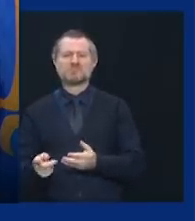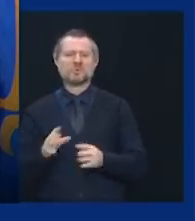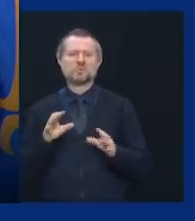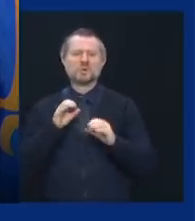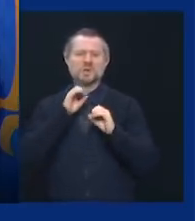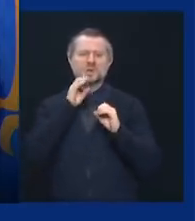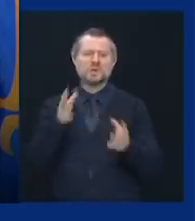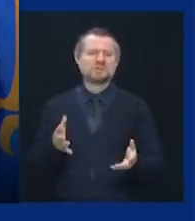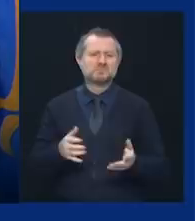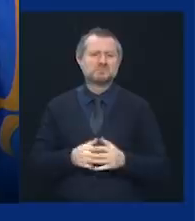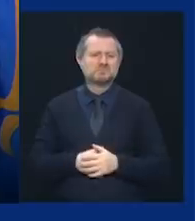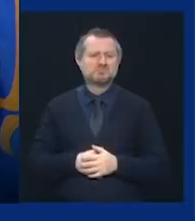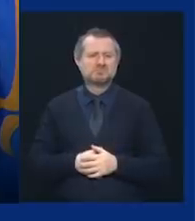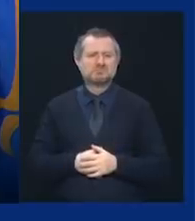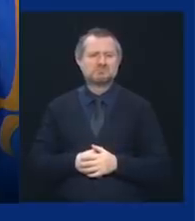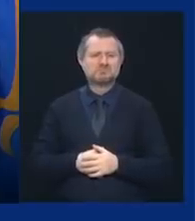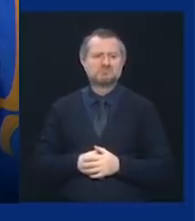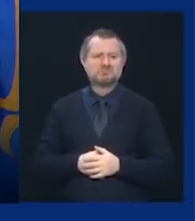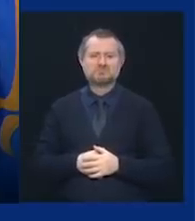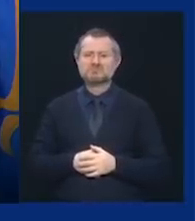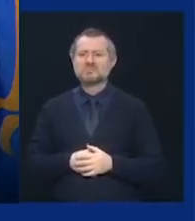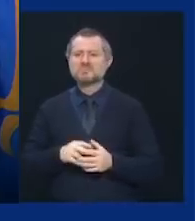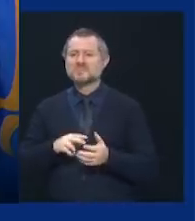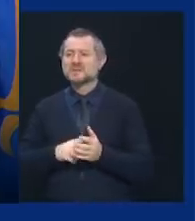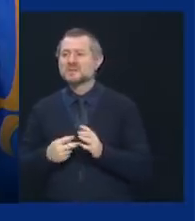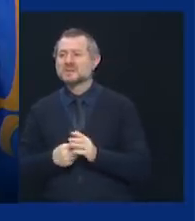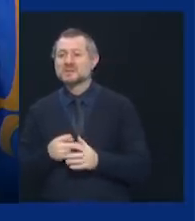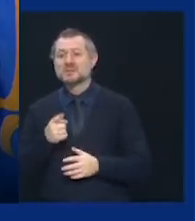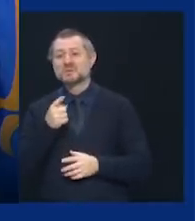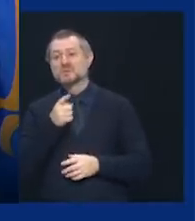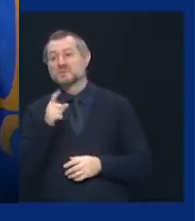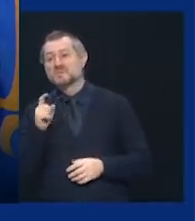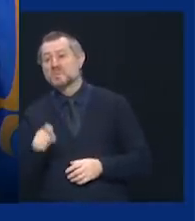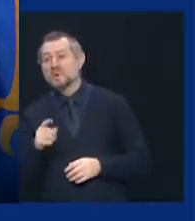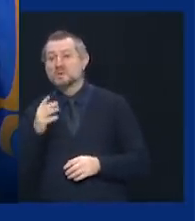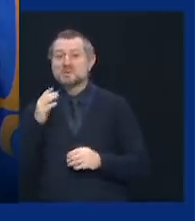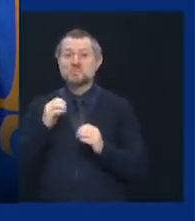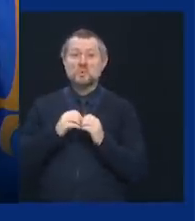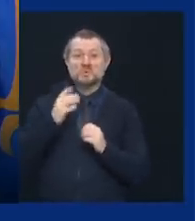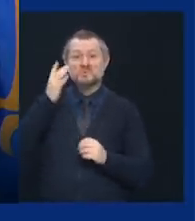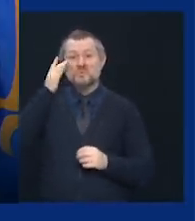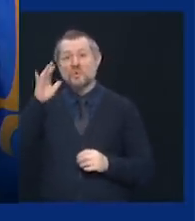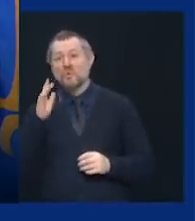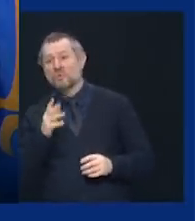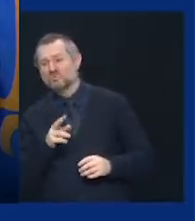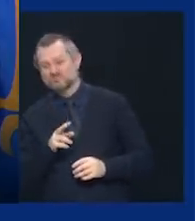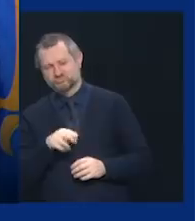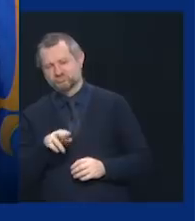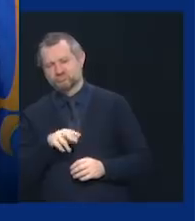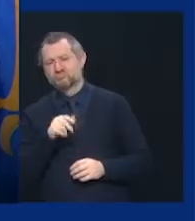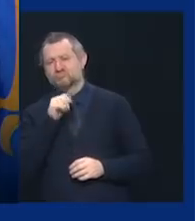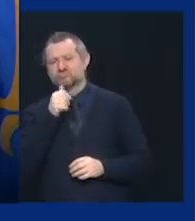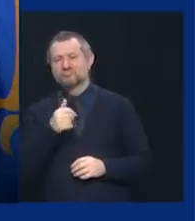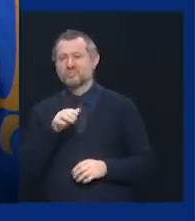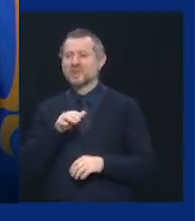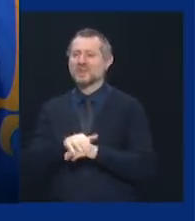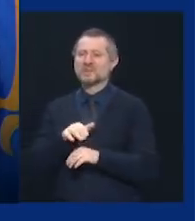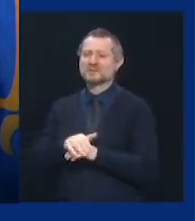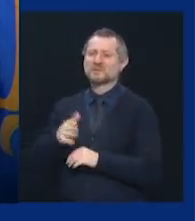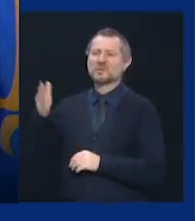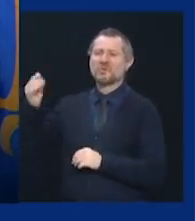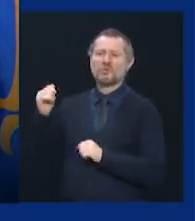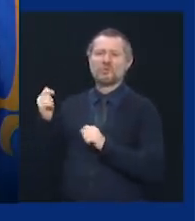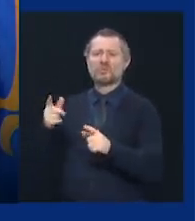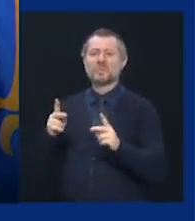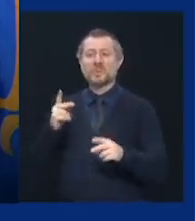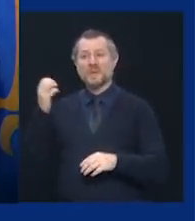not a special insight, and this is not political. It's the UK. Every other European country